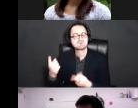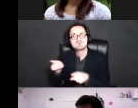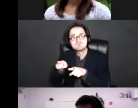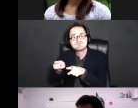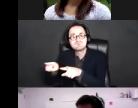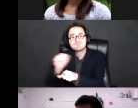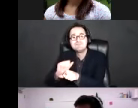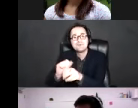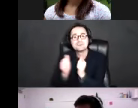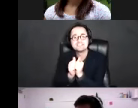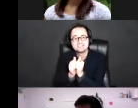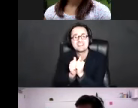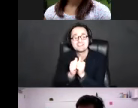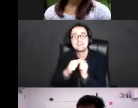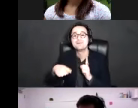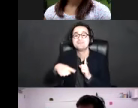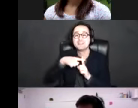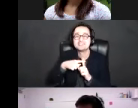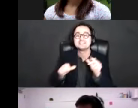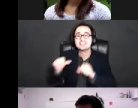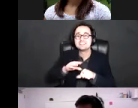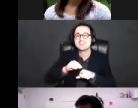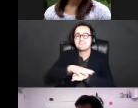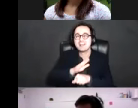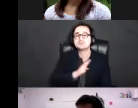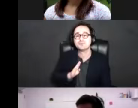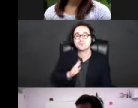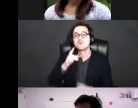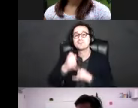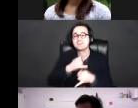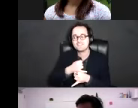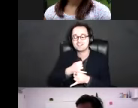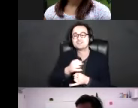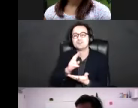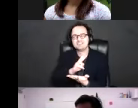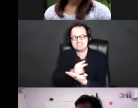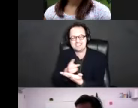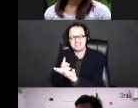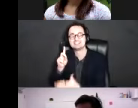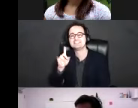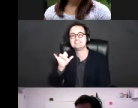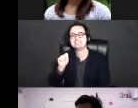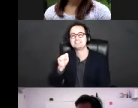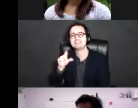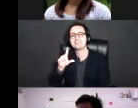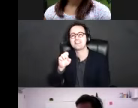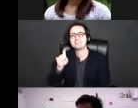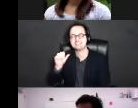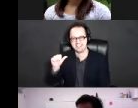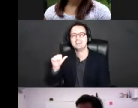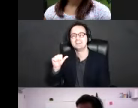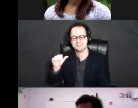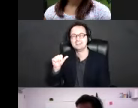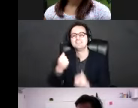ways, including working on the scientific advisory board of the International Dyslexia Association as co-chairs. He's also received